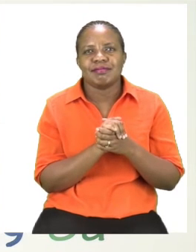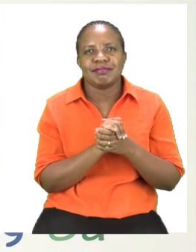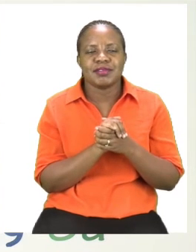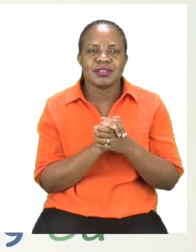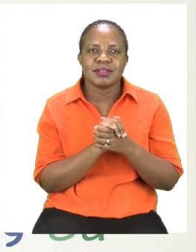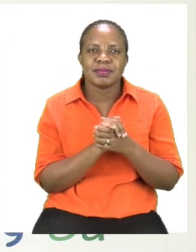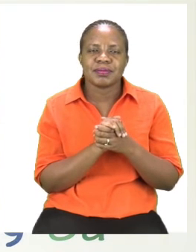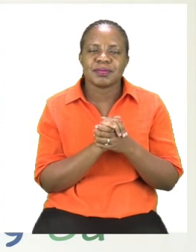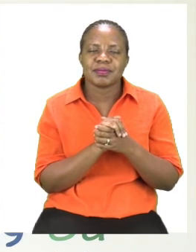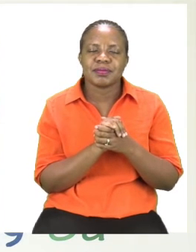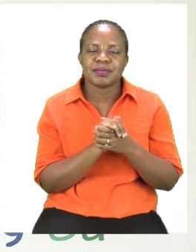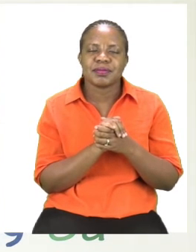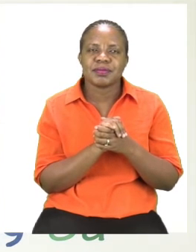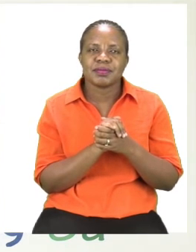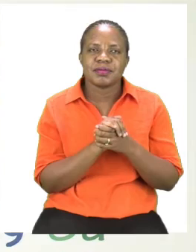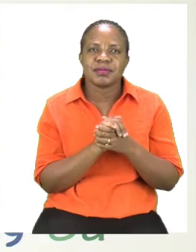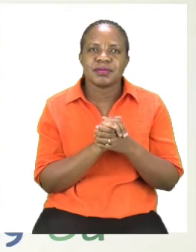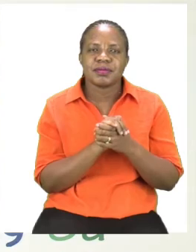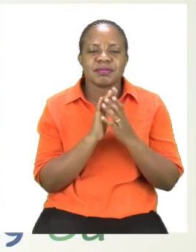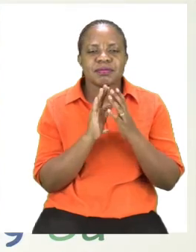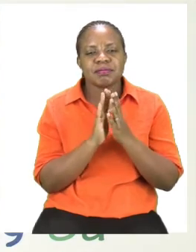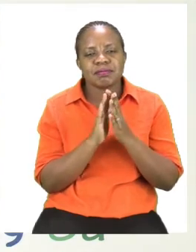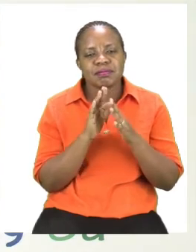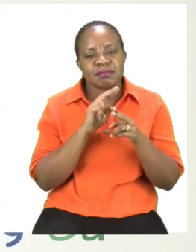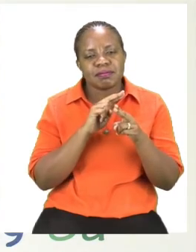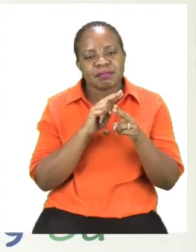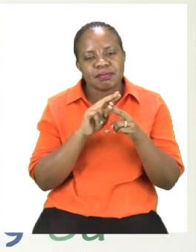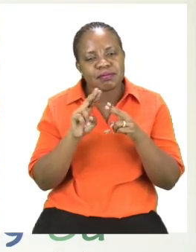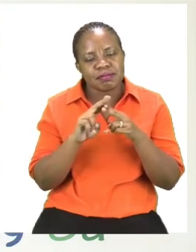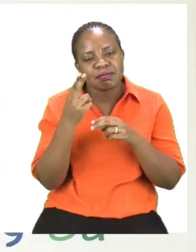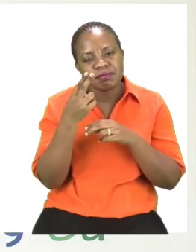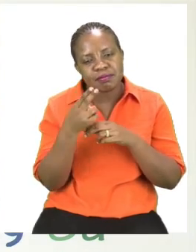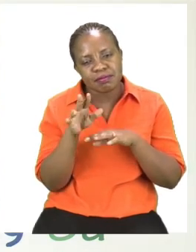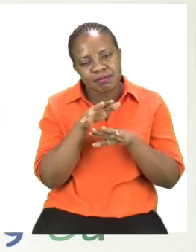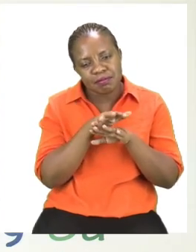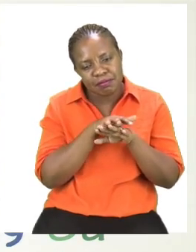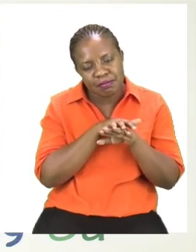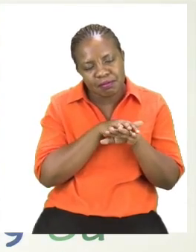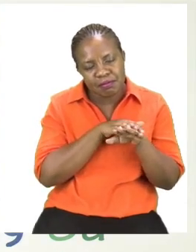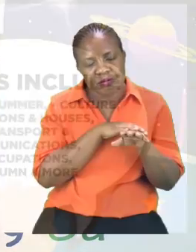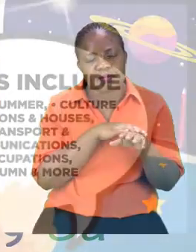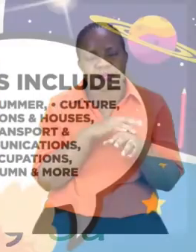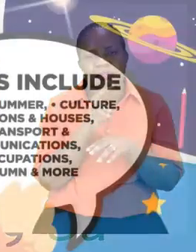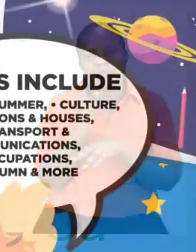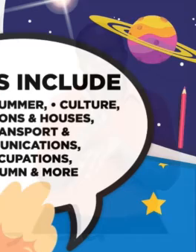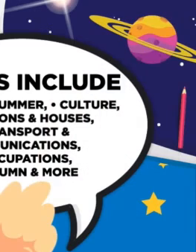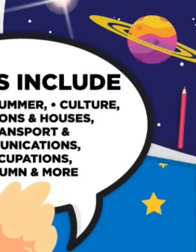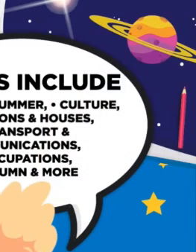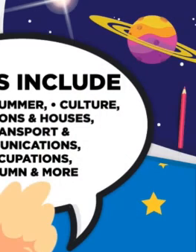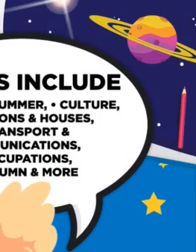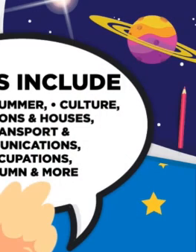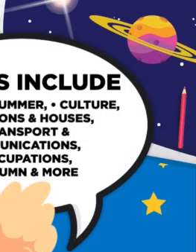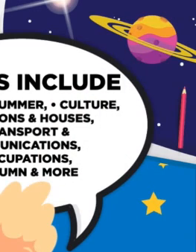subtract. Take your time with the sharing, and I'll see you just now after our short advert break. Do you